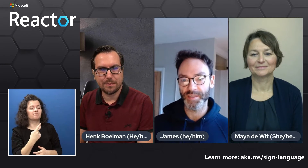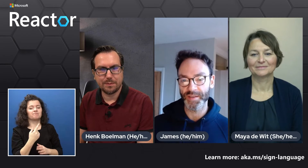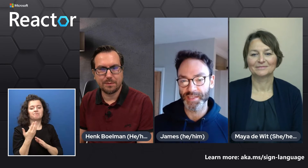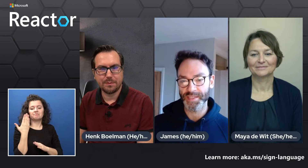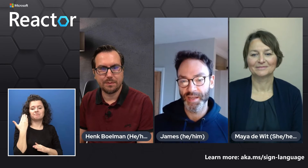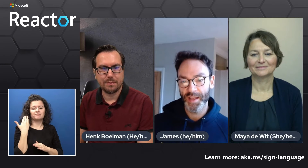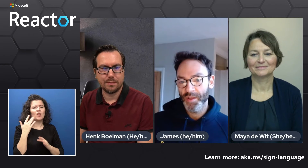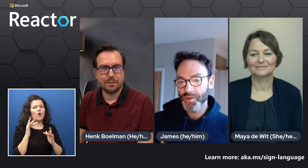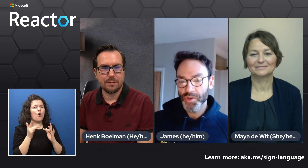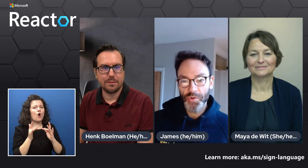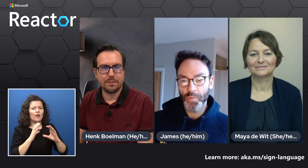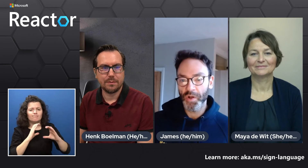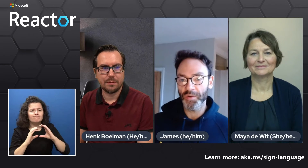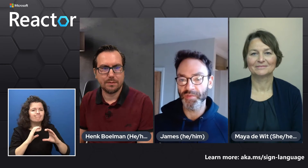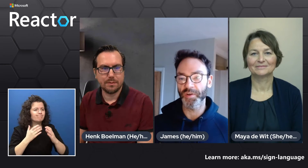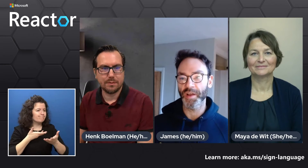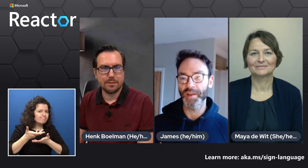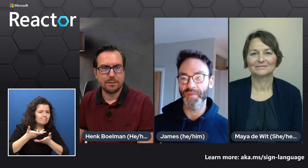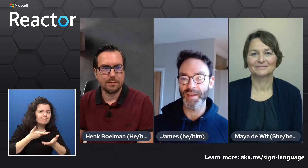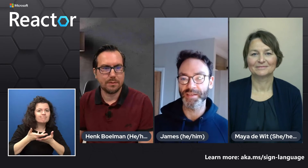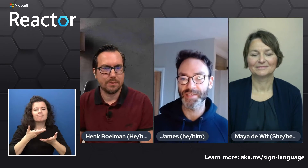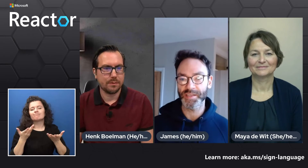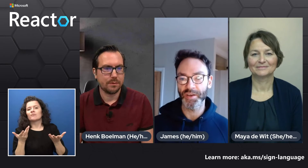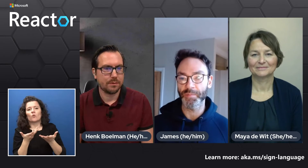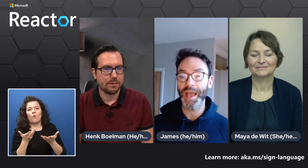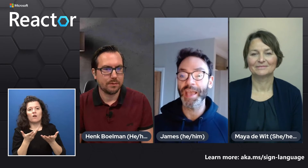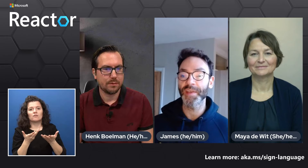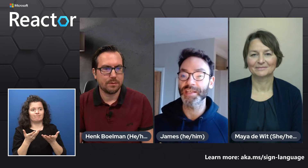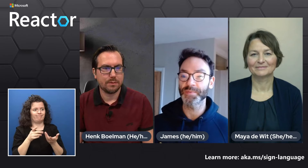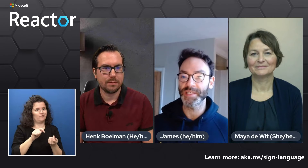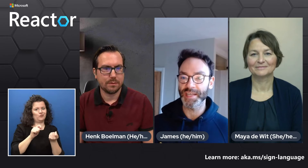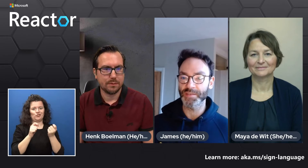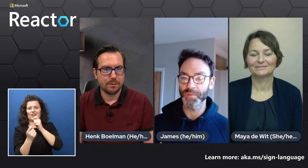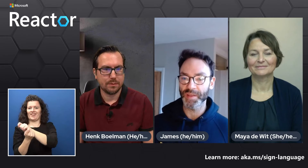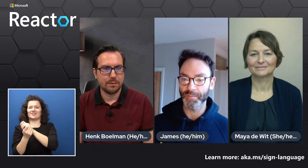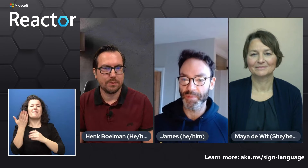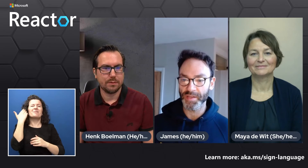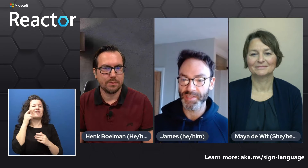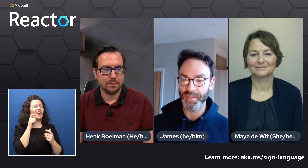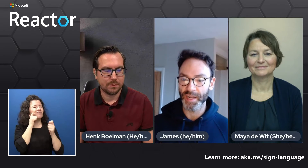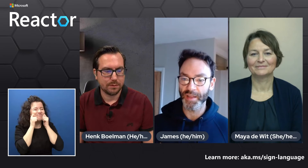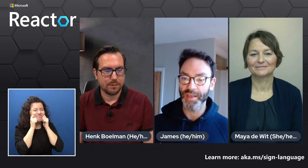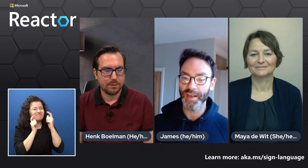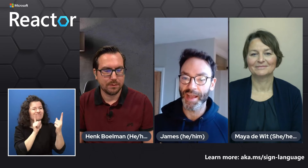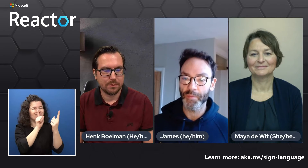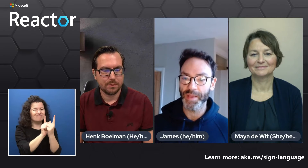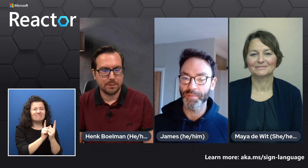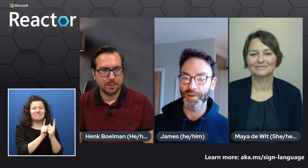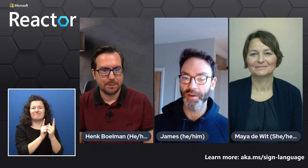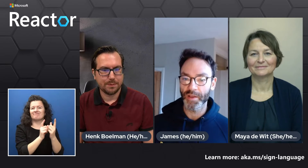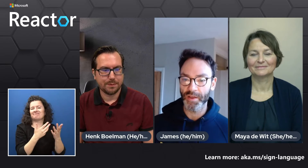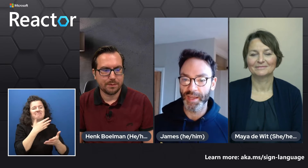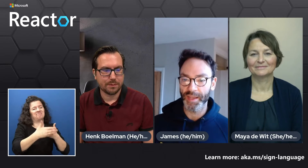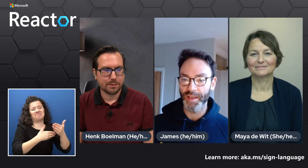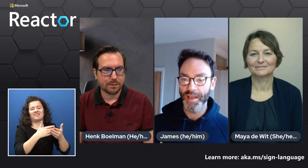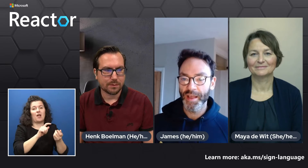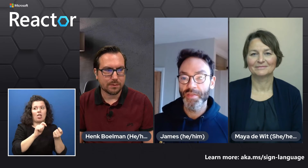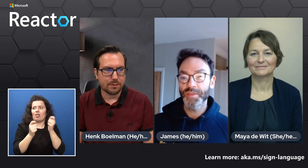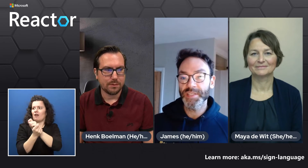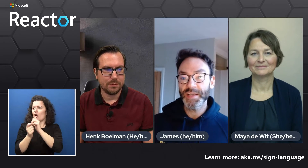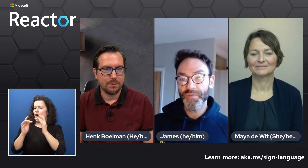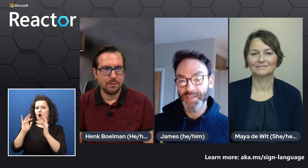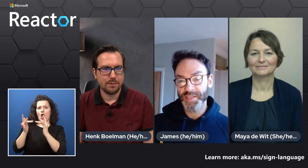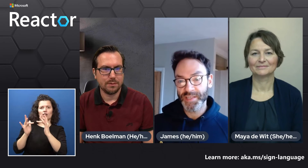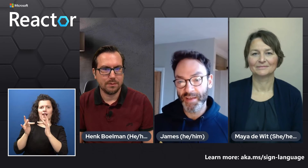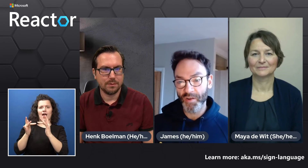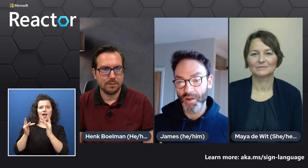gone into this new world of online events, behaving as we did with in person. And I think now people are learning